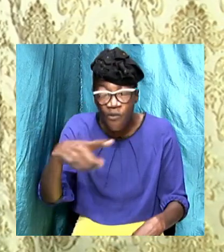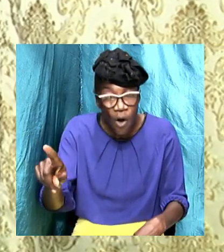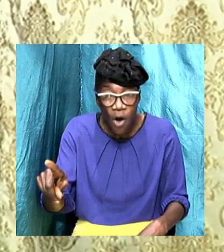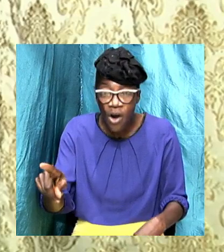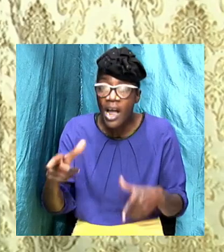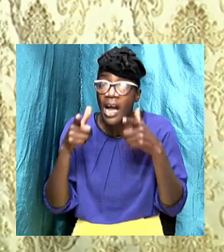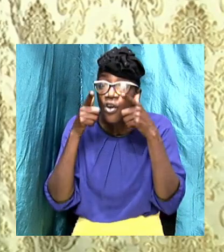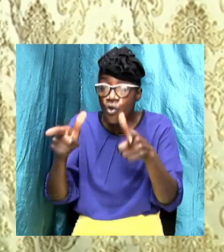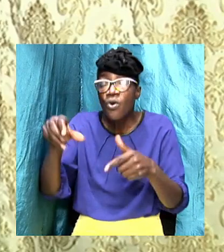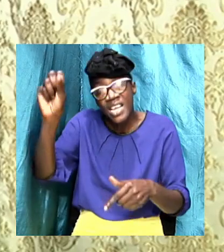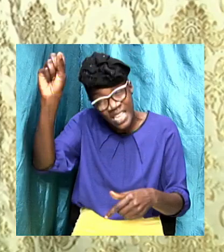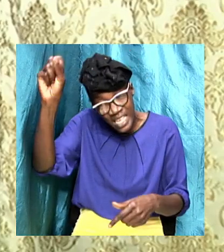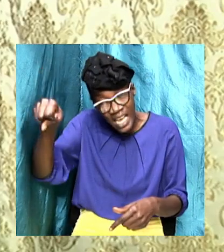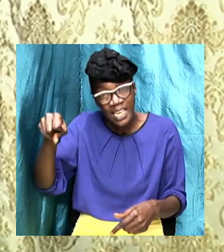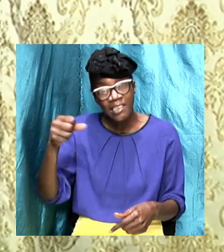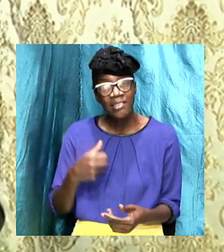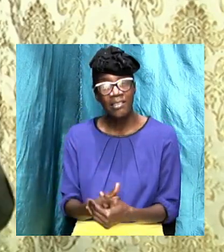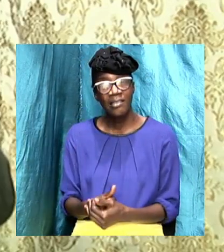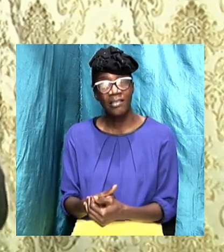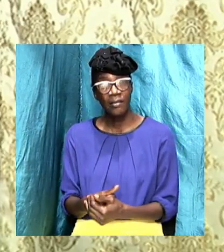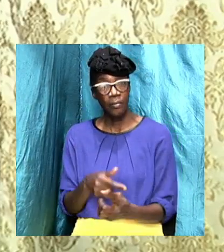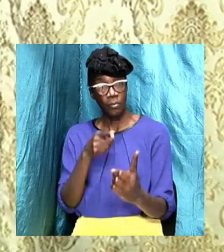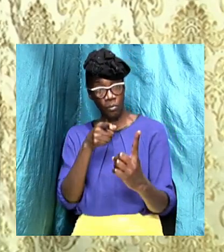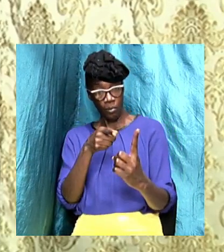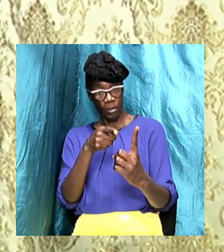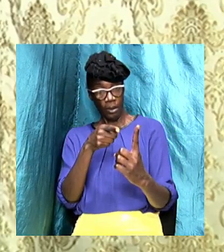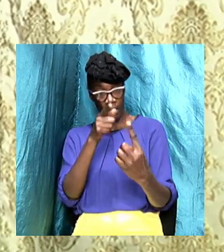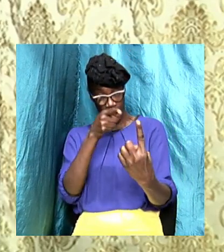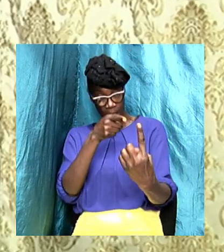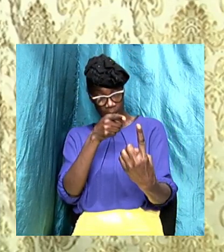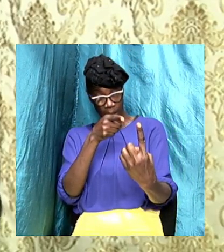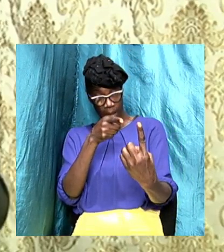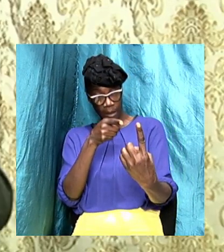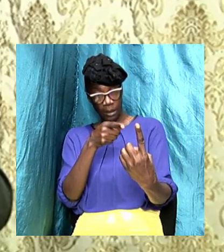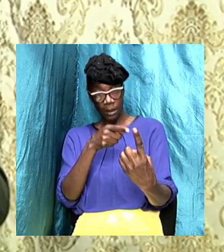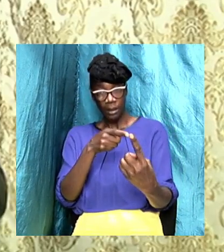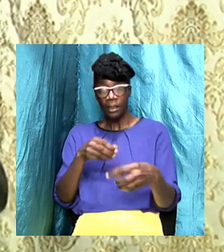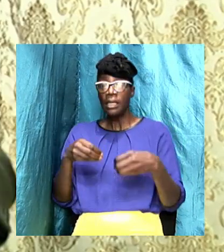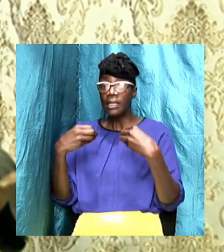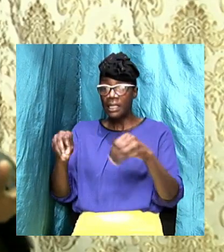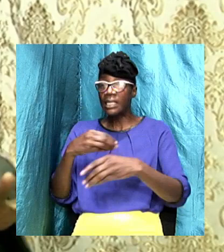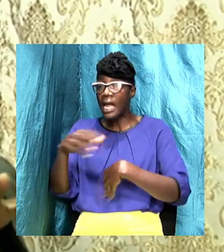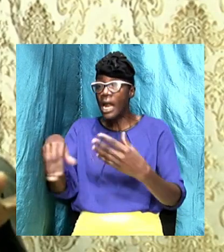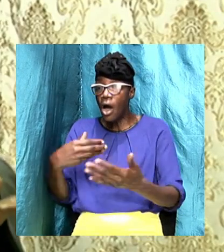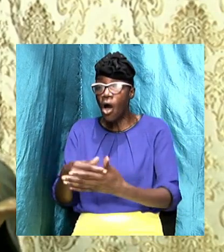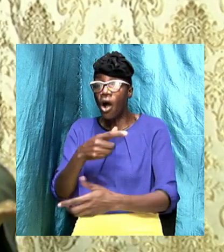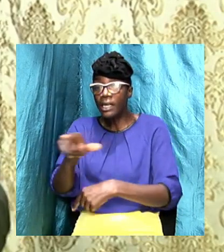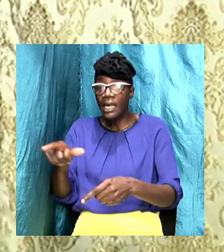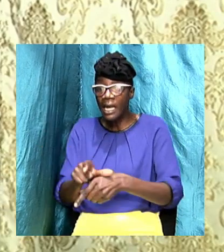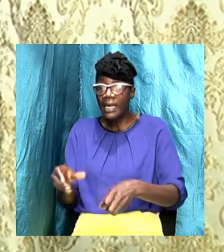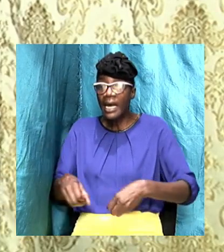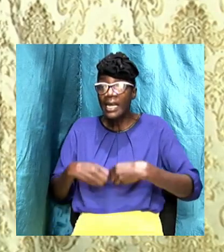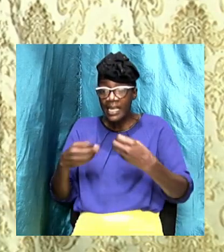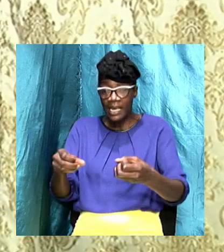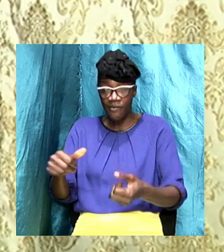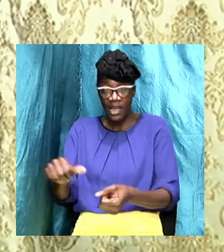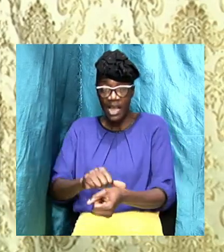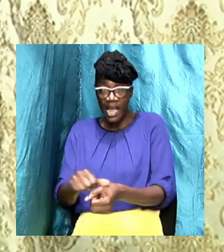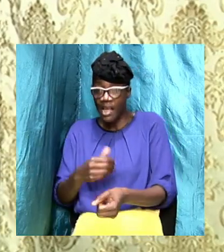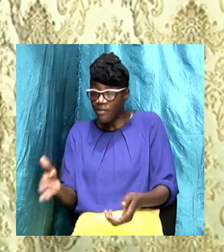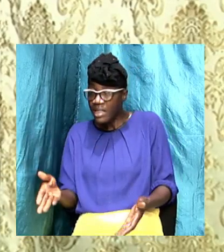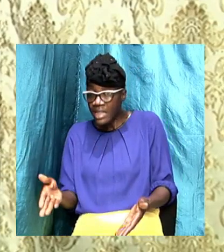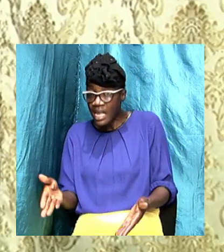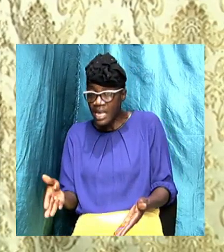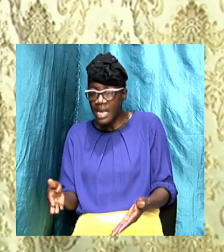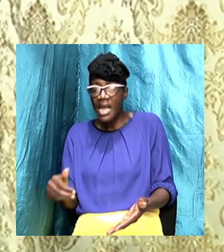yes, we sell all our land, and we give everything. We don't take back anything. And if you look at that in